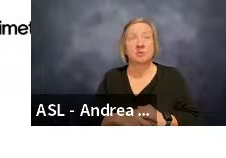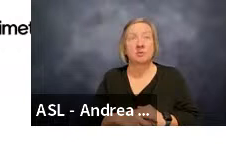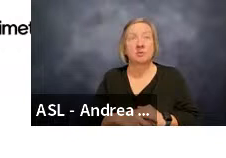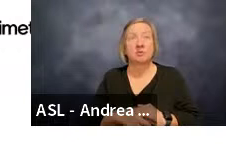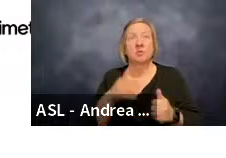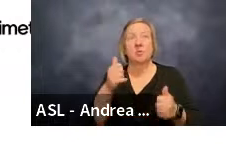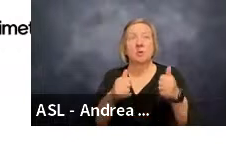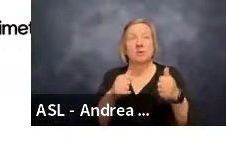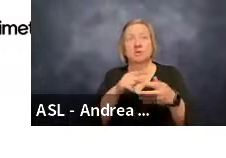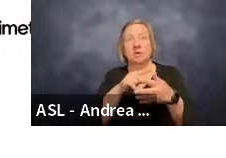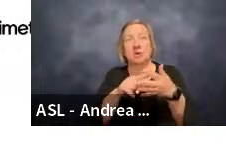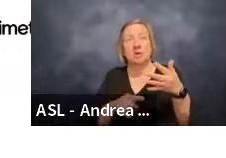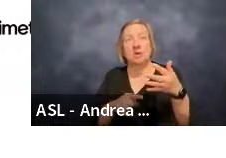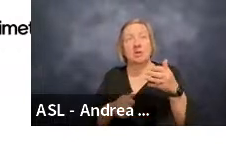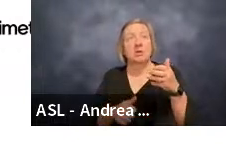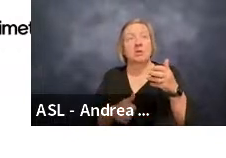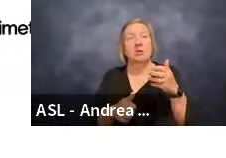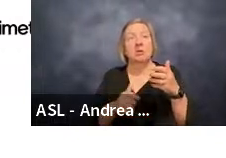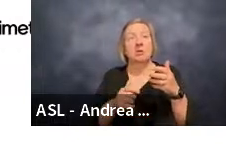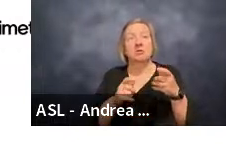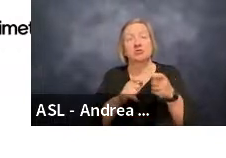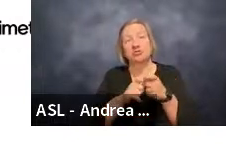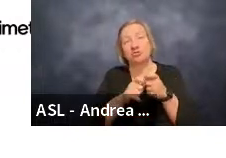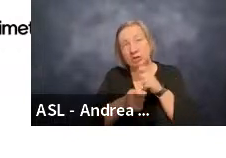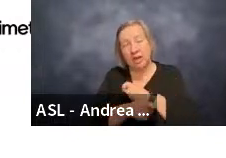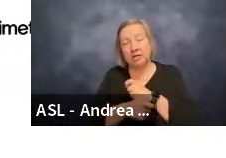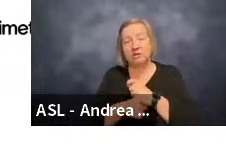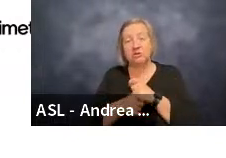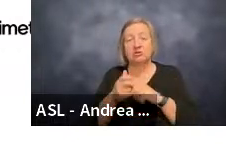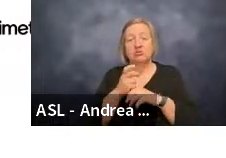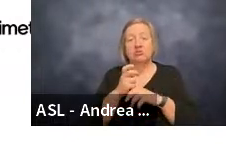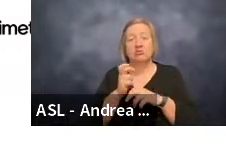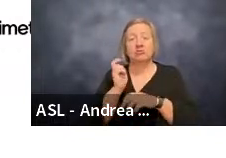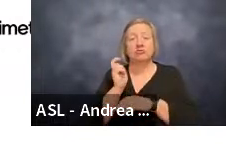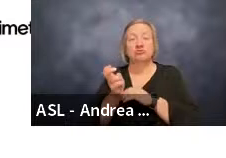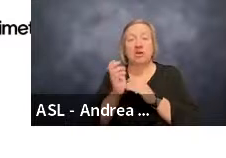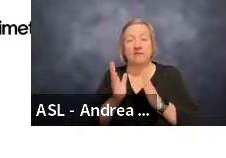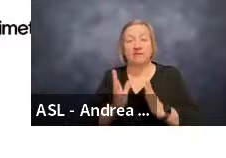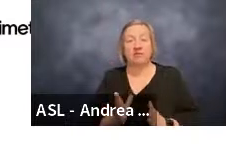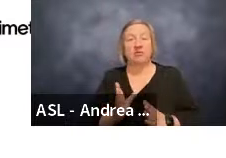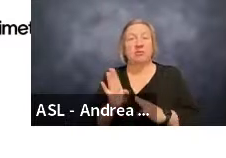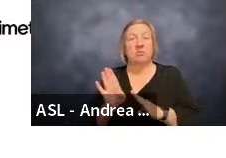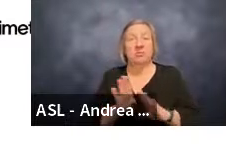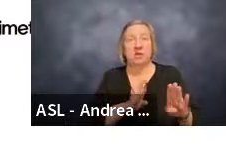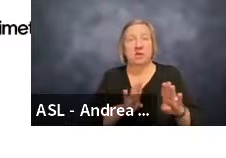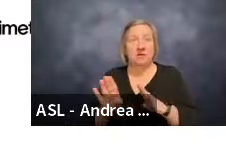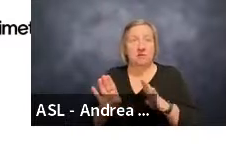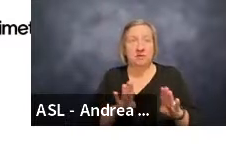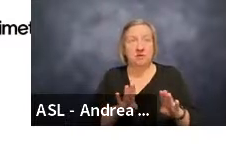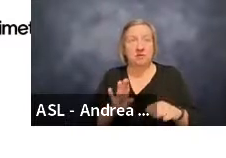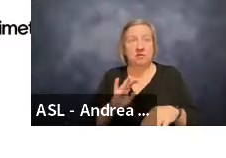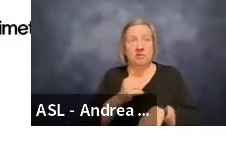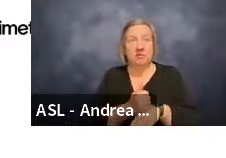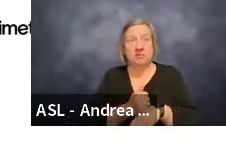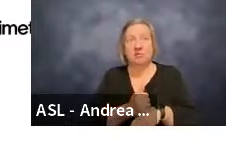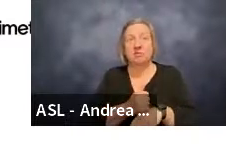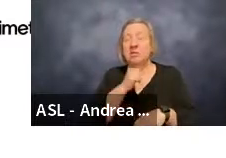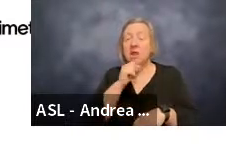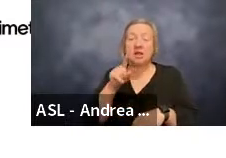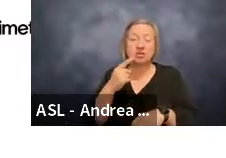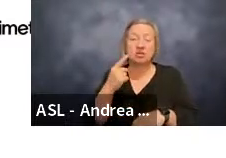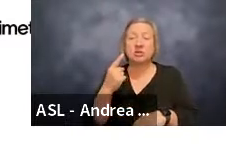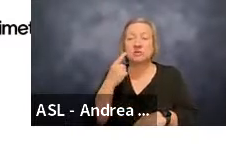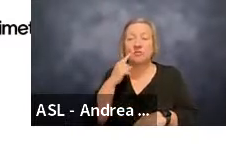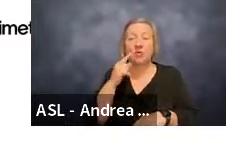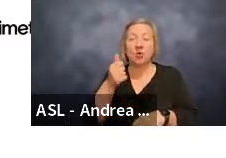Which of these do you think are the most likely changes in travel behavior once a toll is implemented? It's not just necessarily thinking for